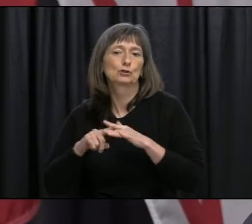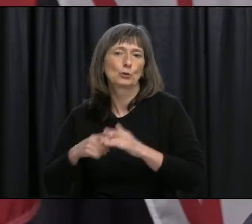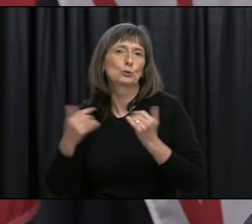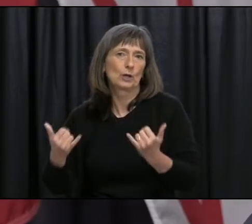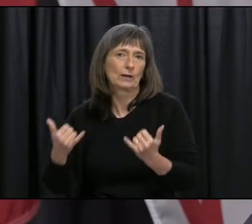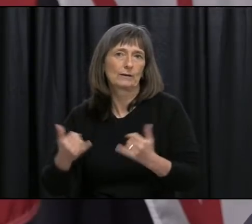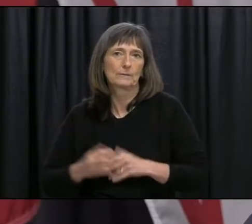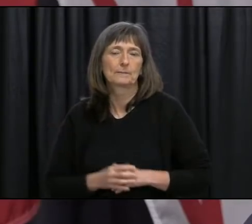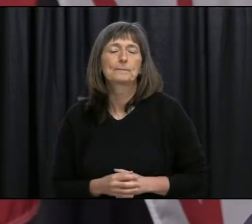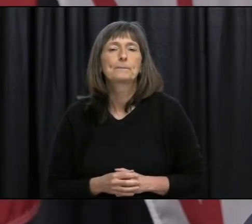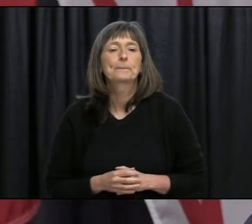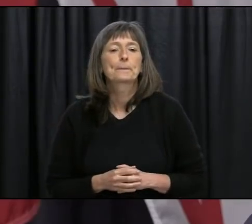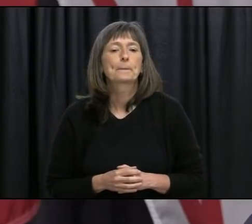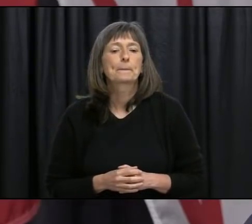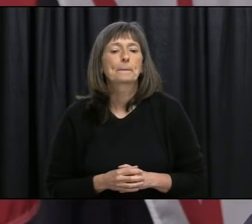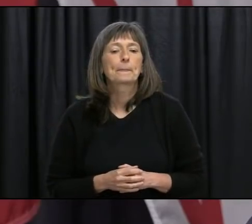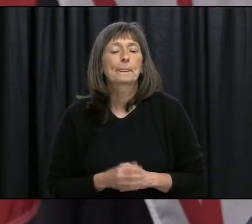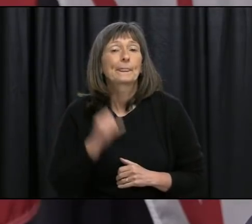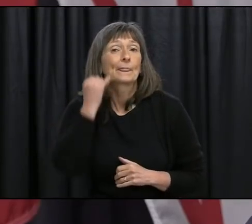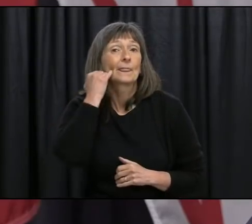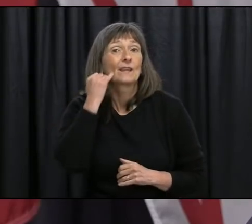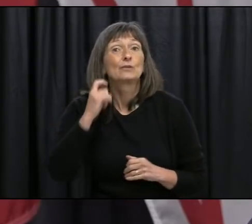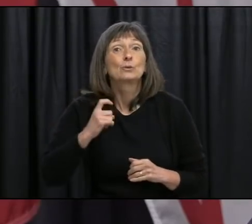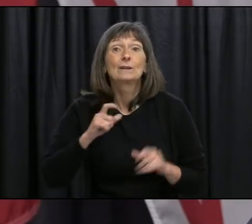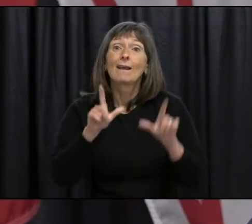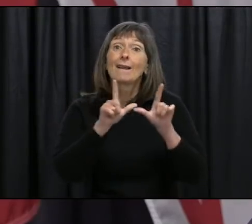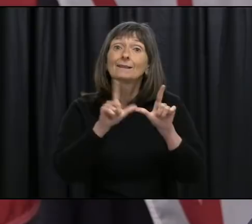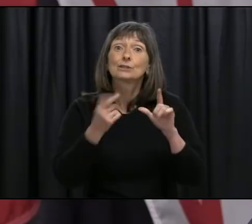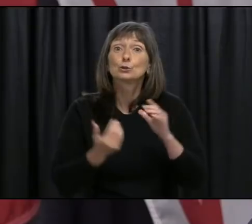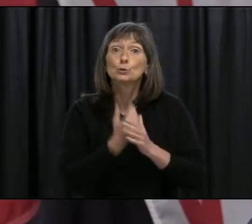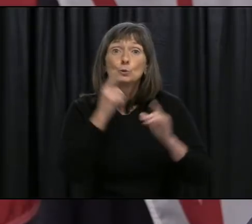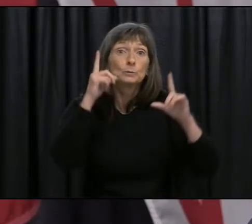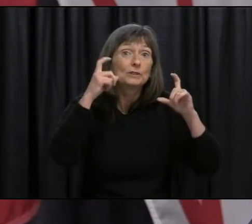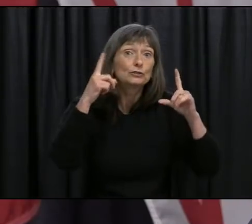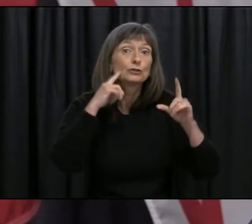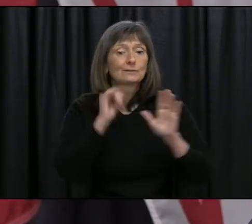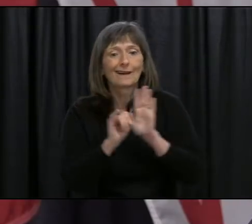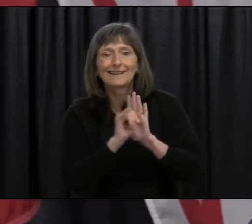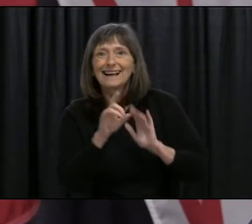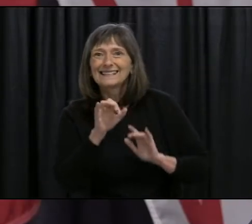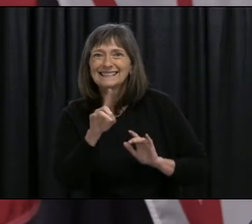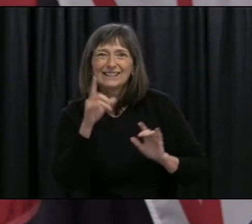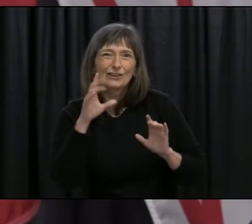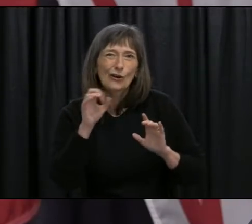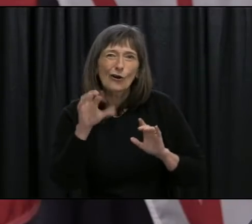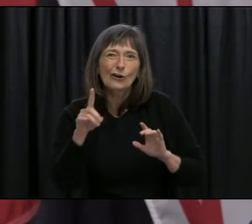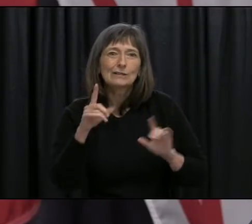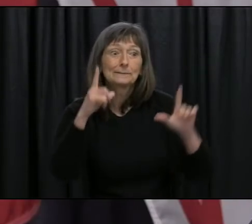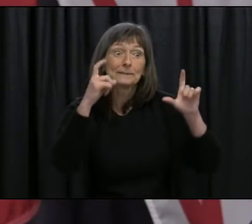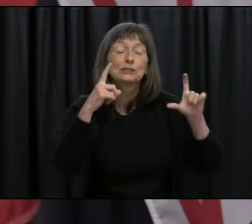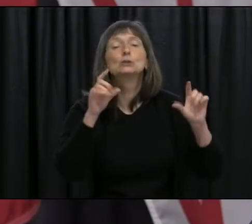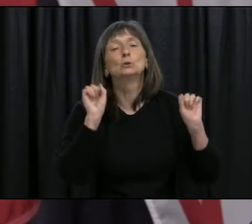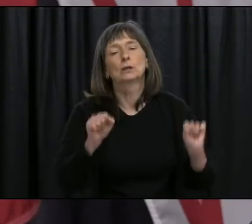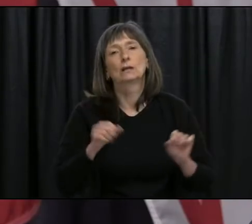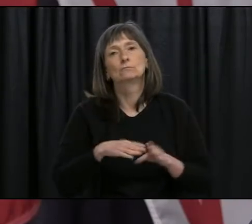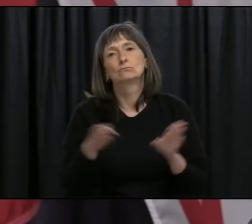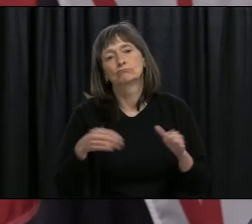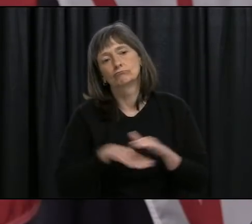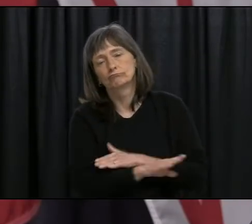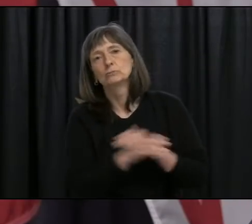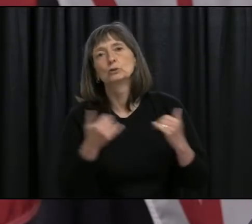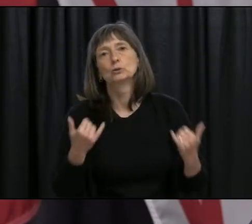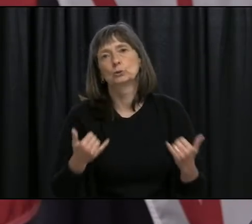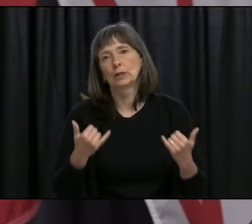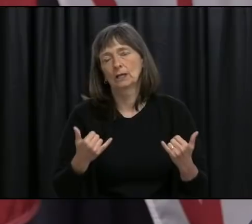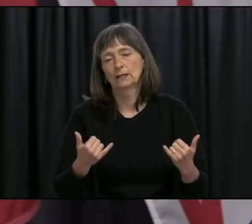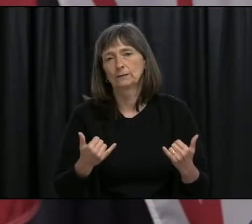For those of you that need photo capture for new licenses or ID cards, these are the types of services that you will be able to receive